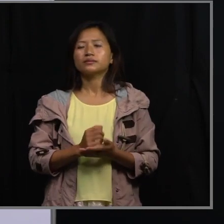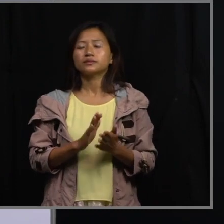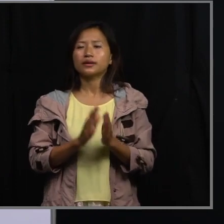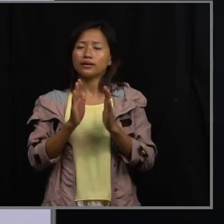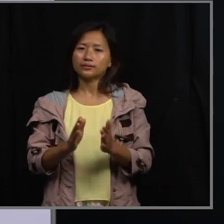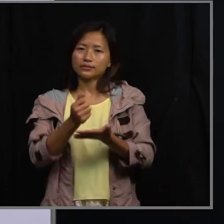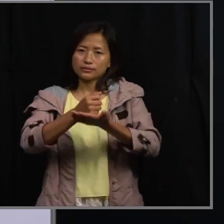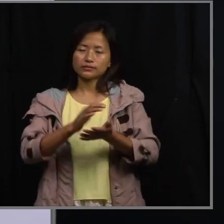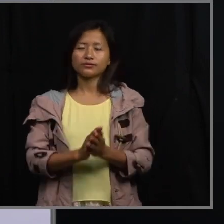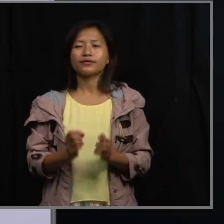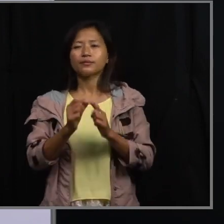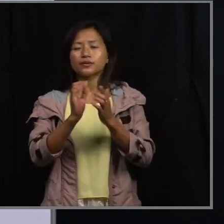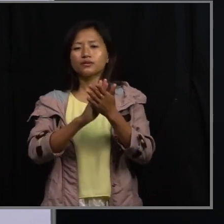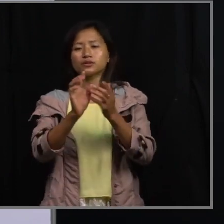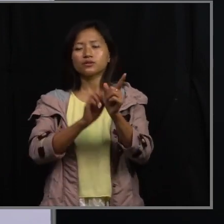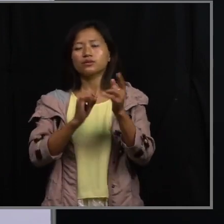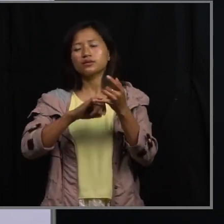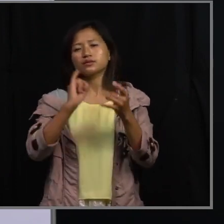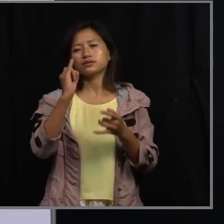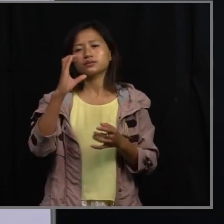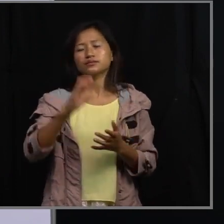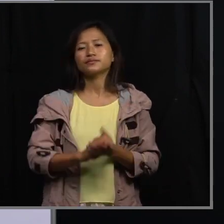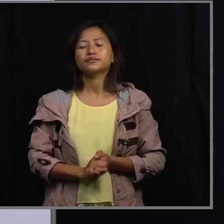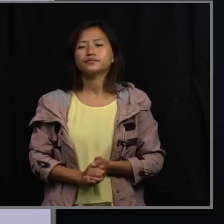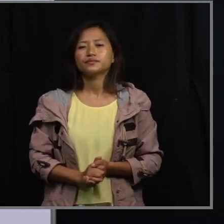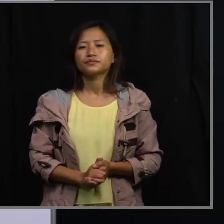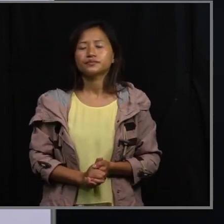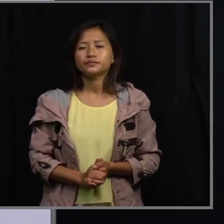okay? So if you have great imagination, right?